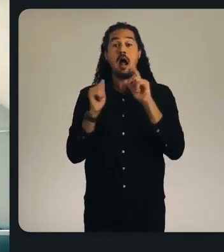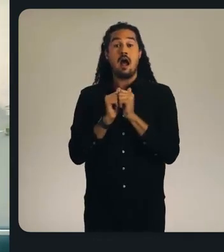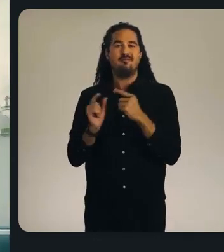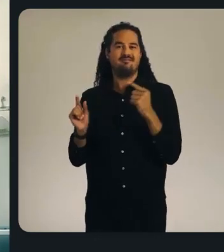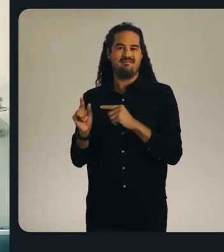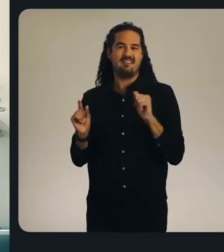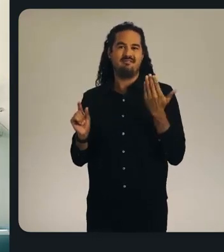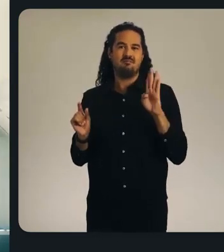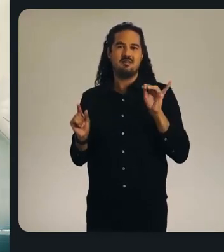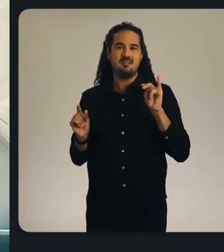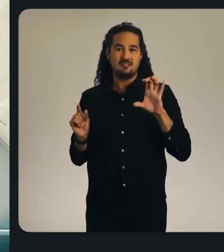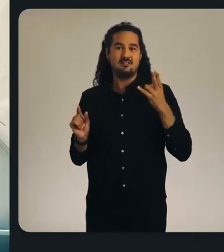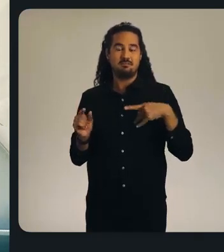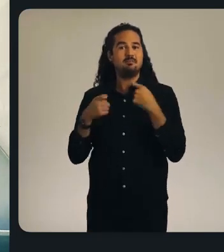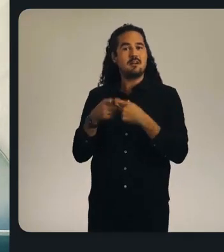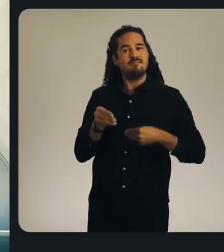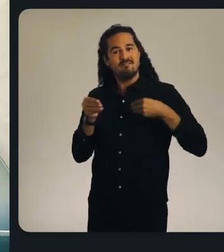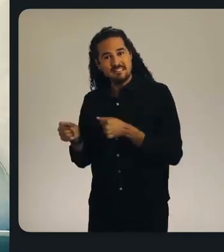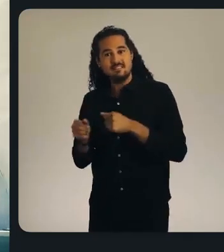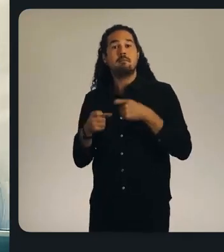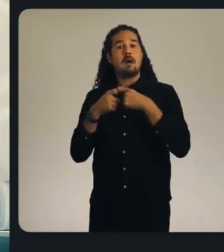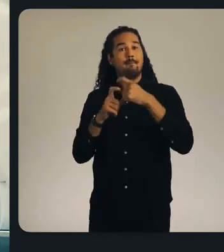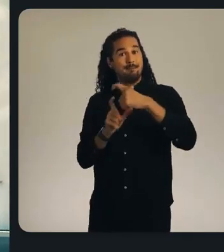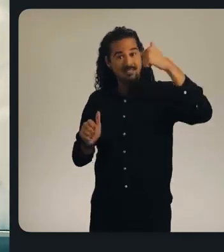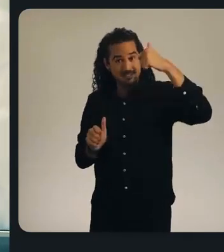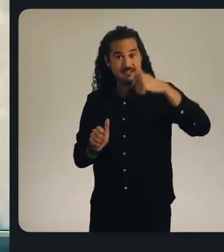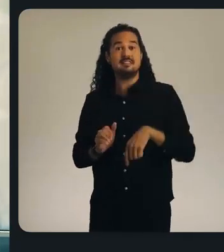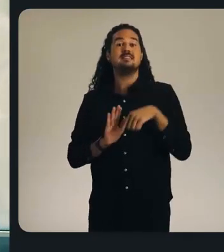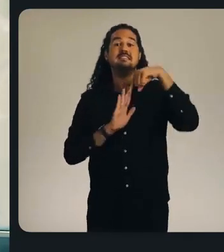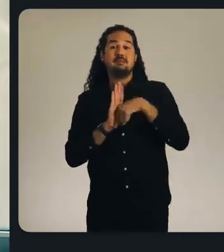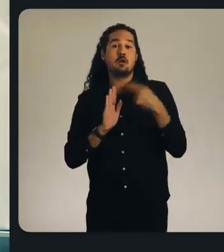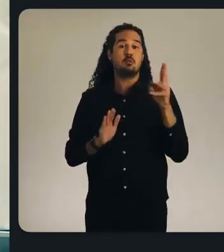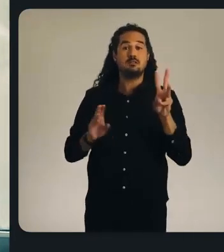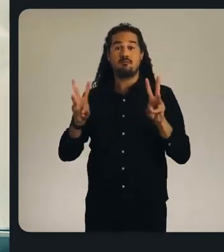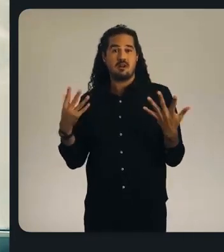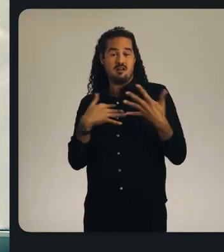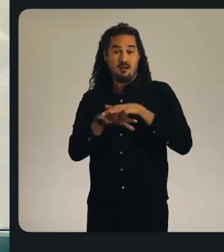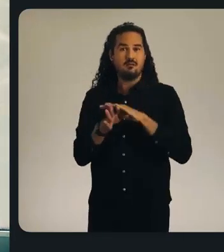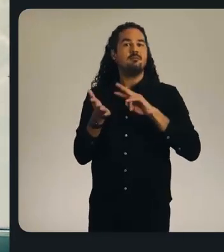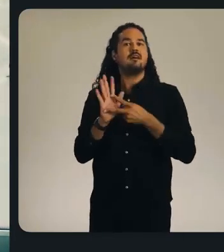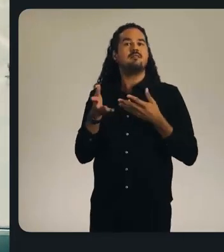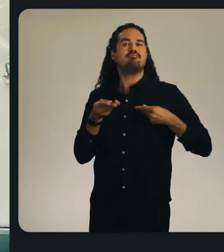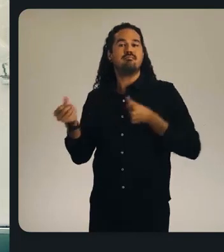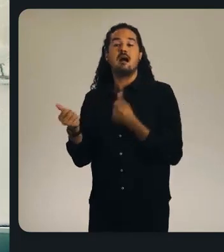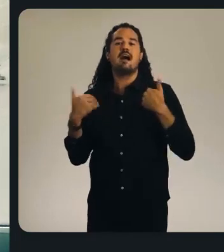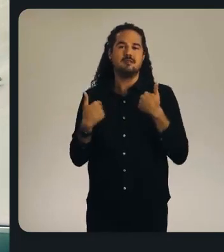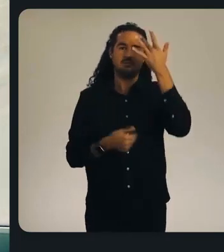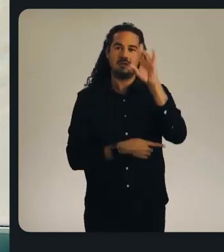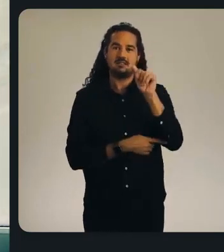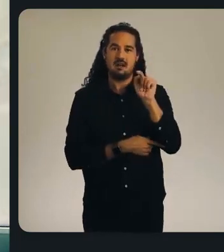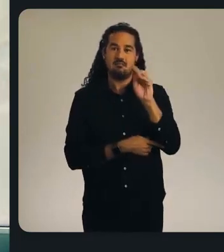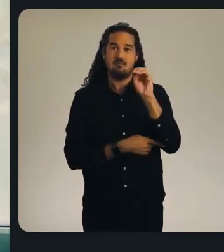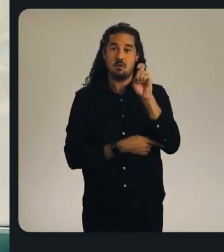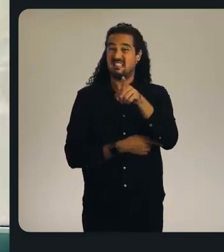power-efficient components, a bigger battery, and power optimizations from our deep hardware and software integration. Like Smart Data Mode, which intelligently conserves battery life